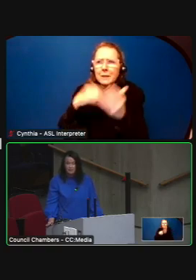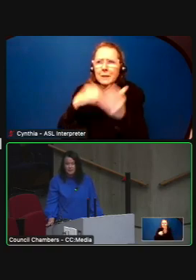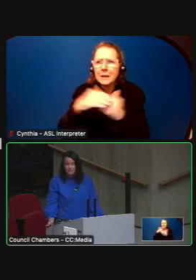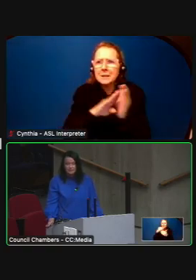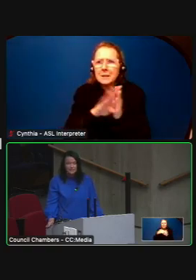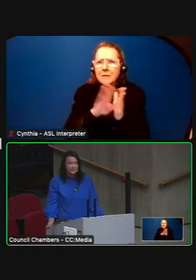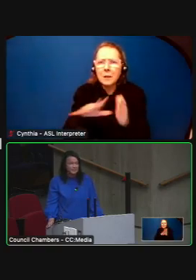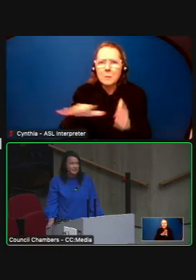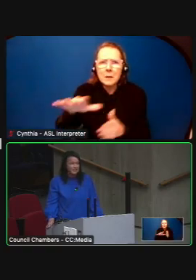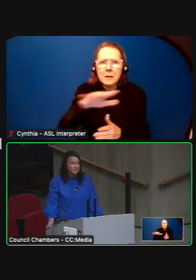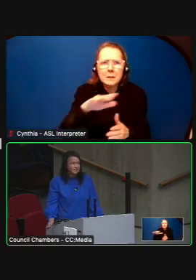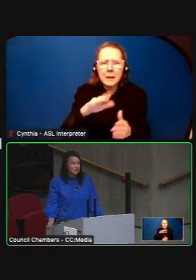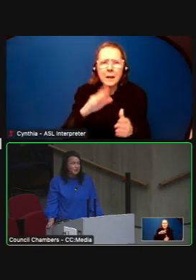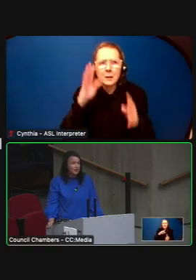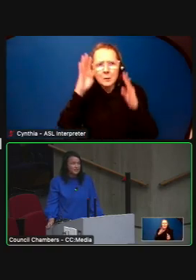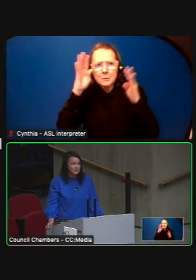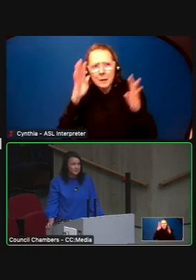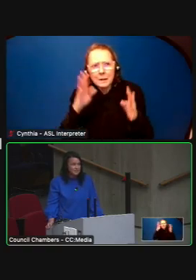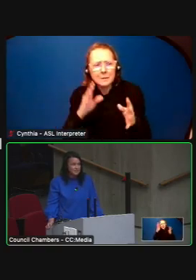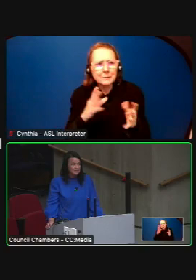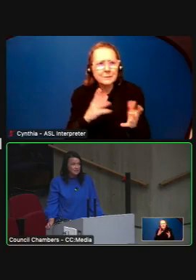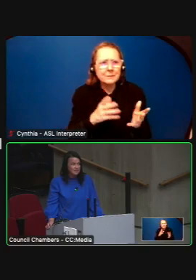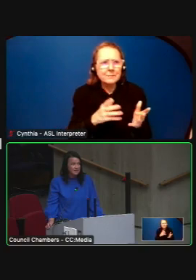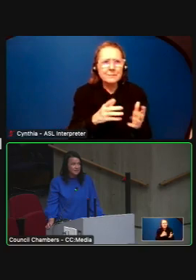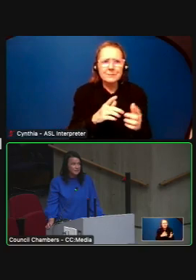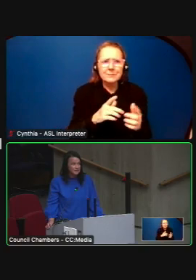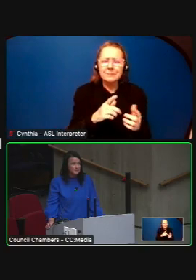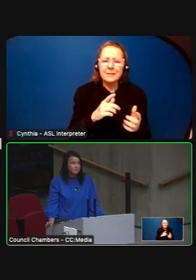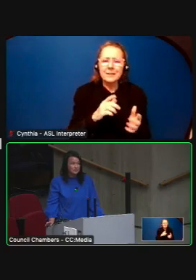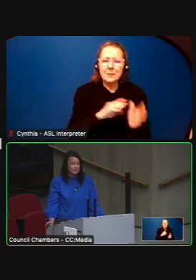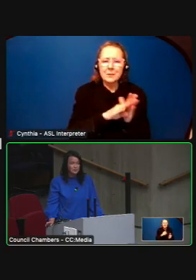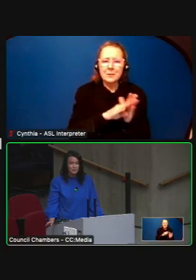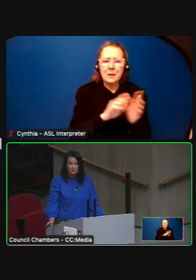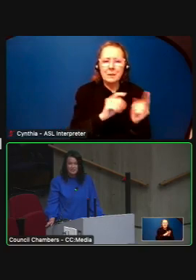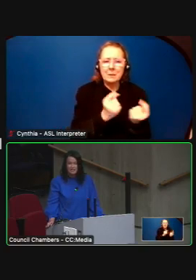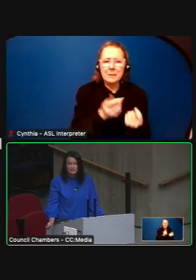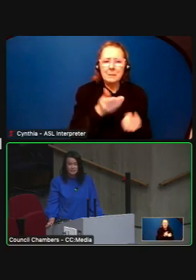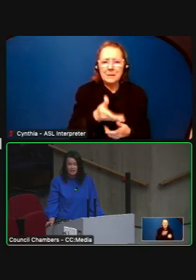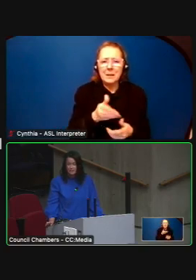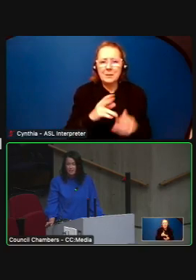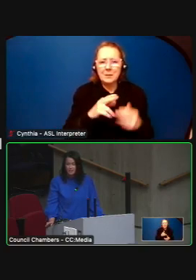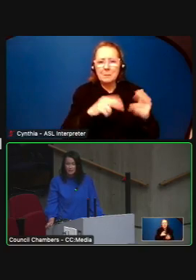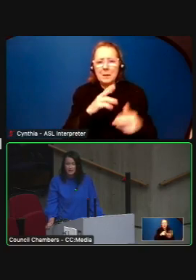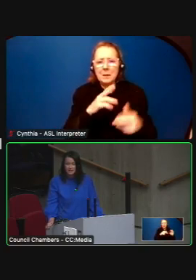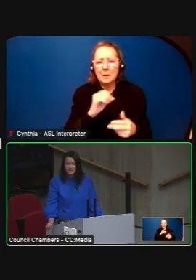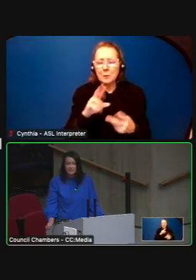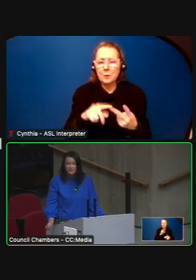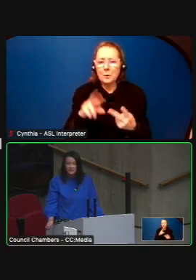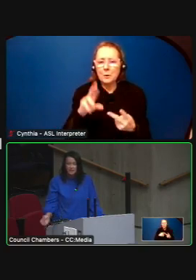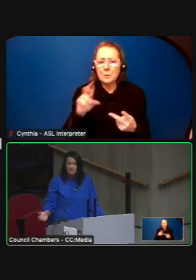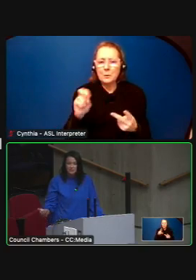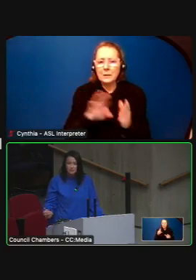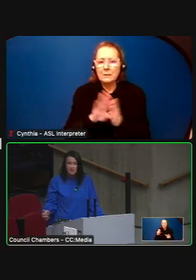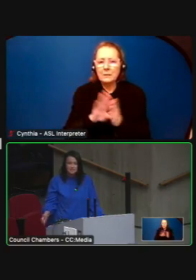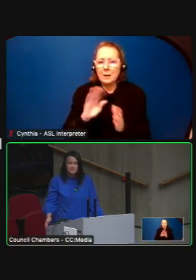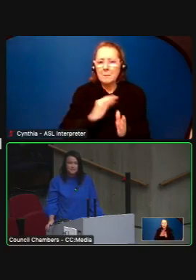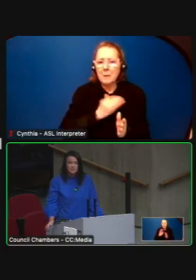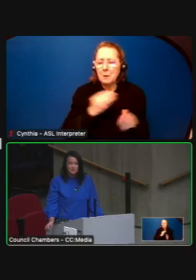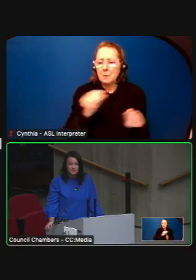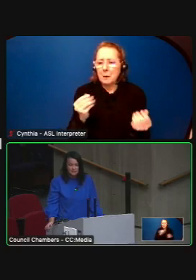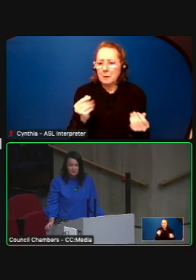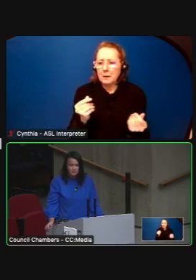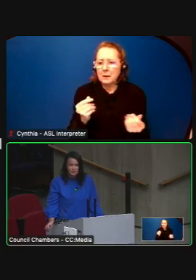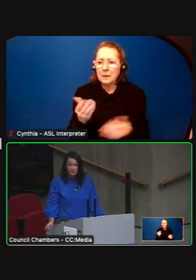become creative and innovative. So our development team is out there to build or redevelop our property. In past meetings,